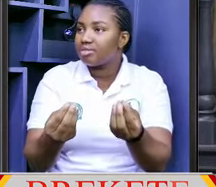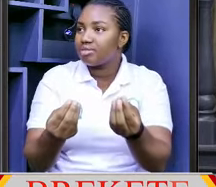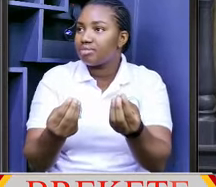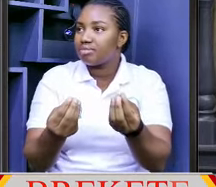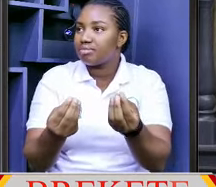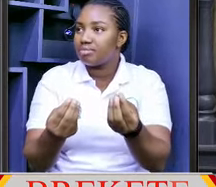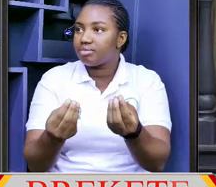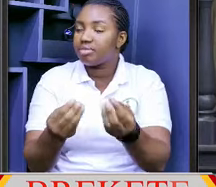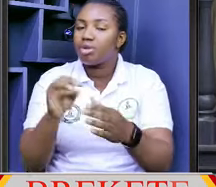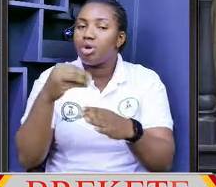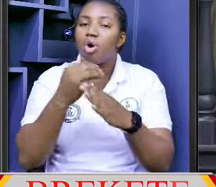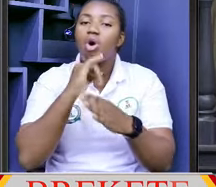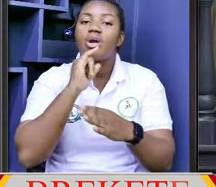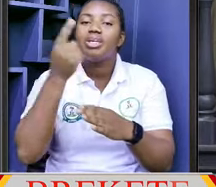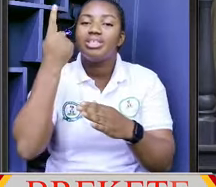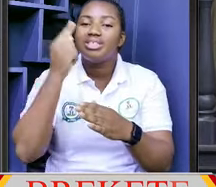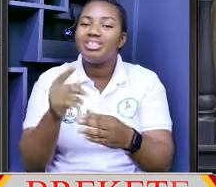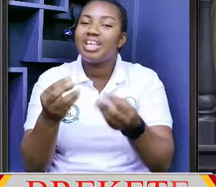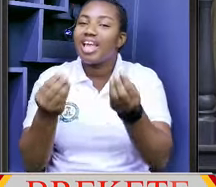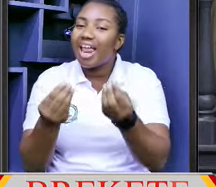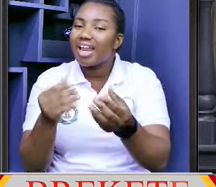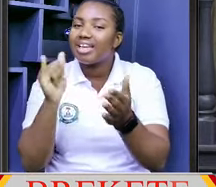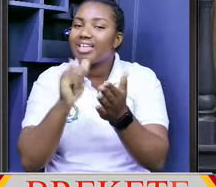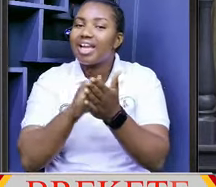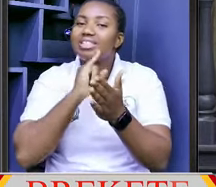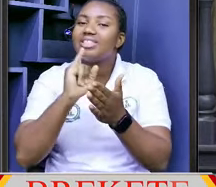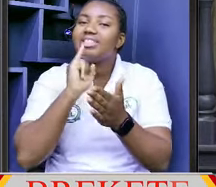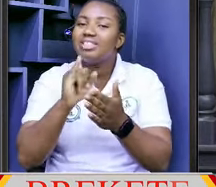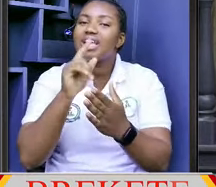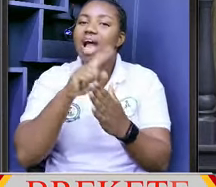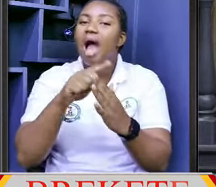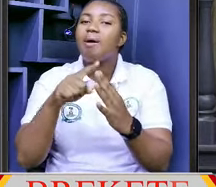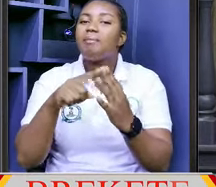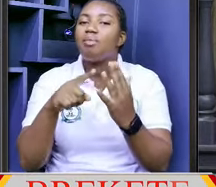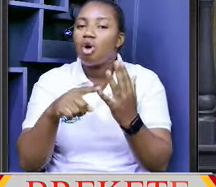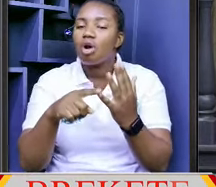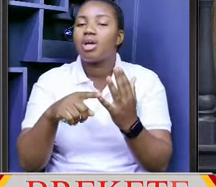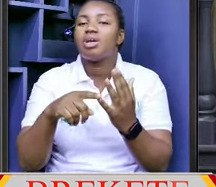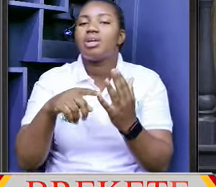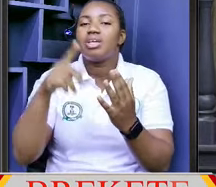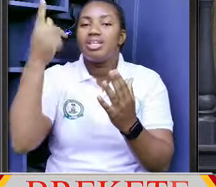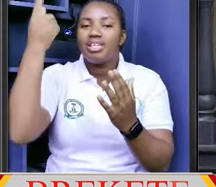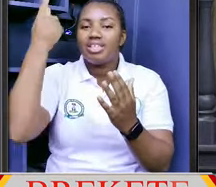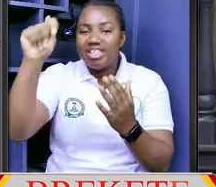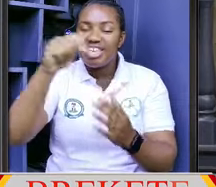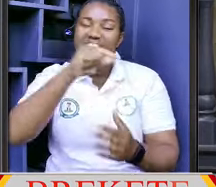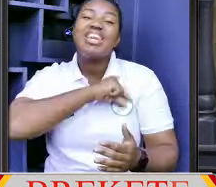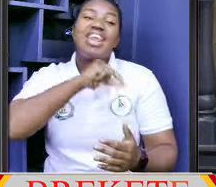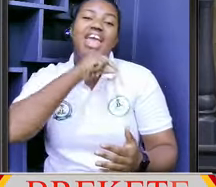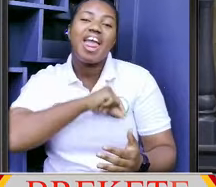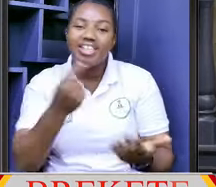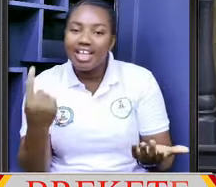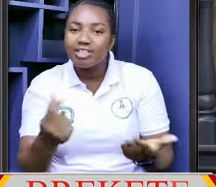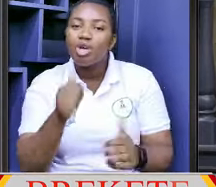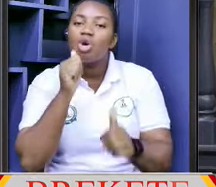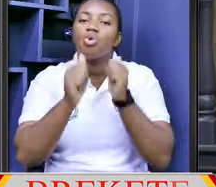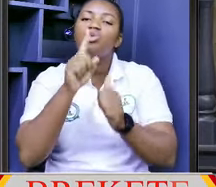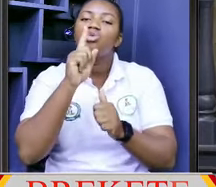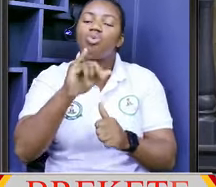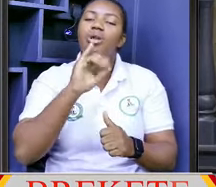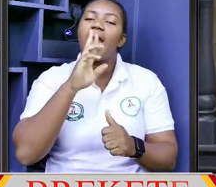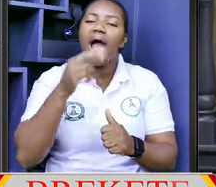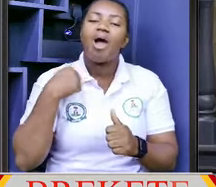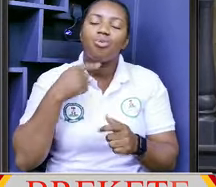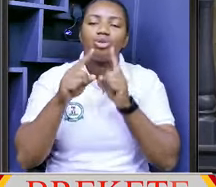yet. I be not the one where they amongst the one where he inherit. Which one would they